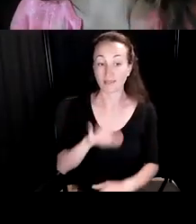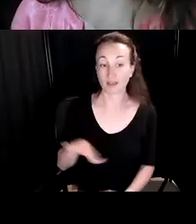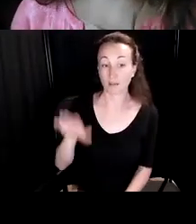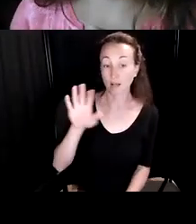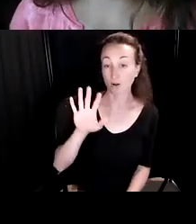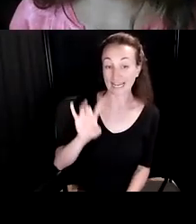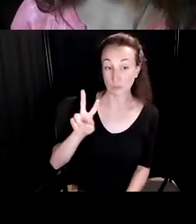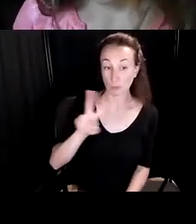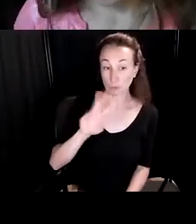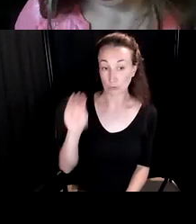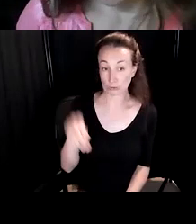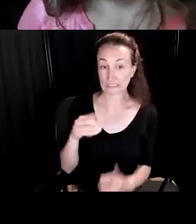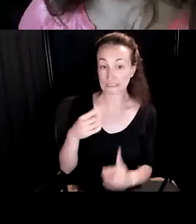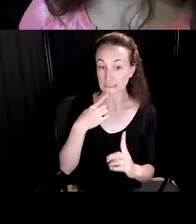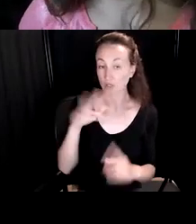because of the pandemic.